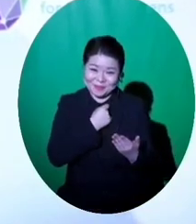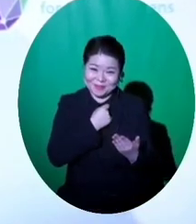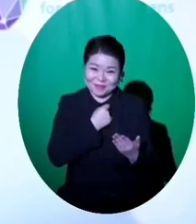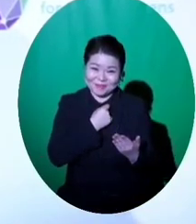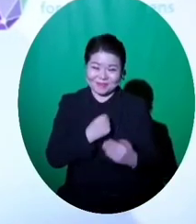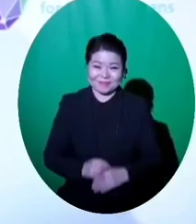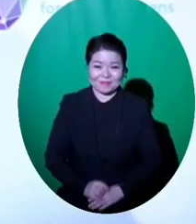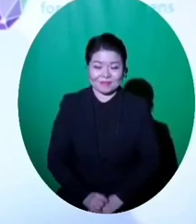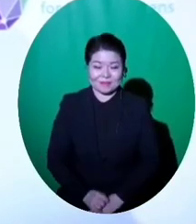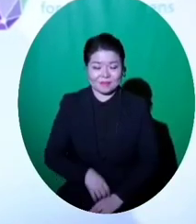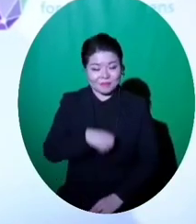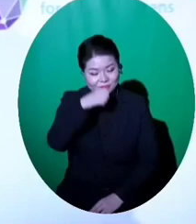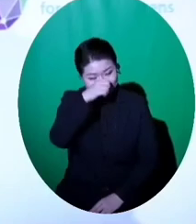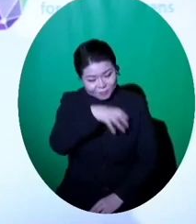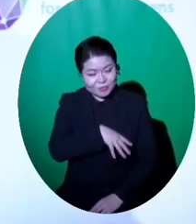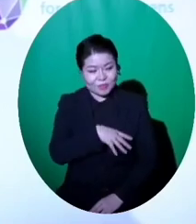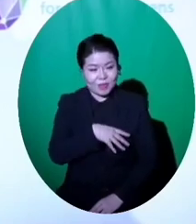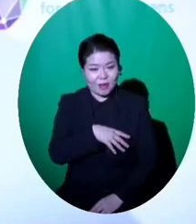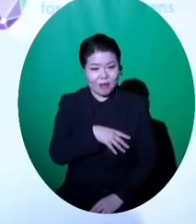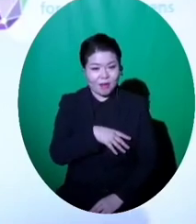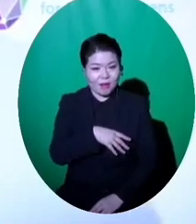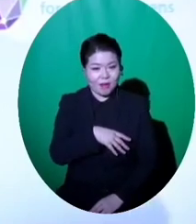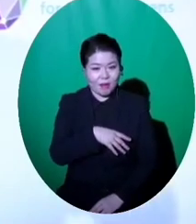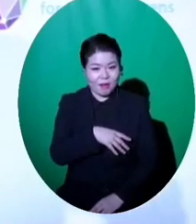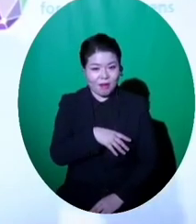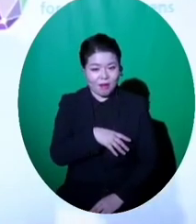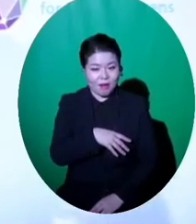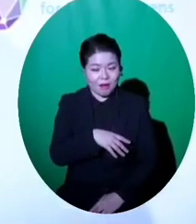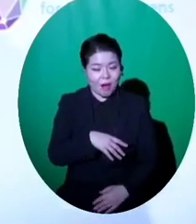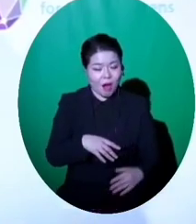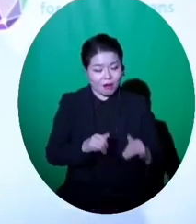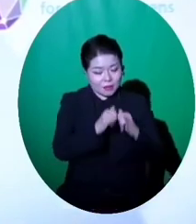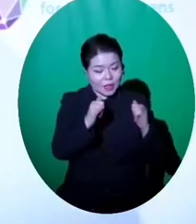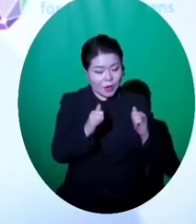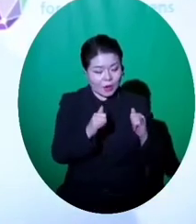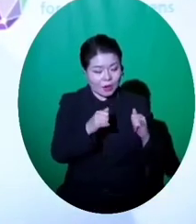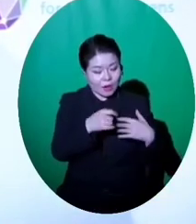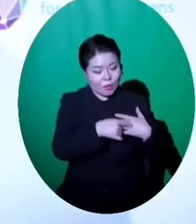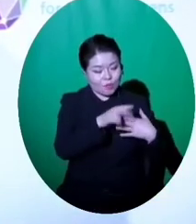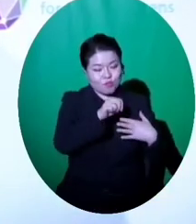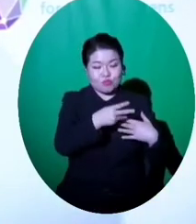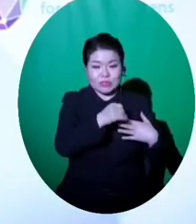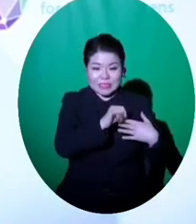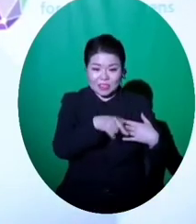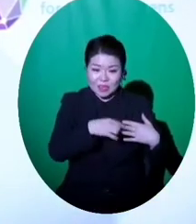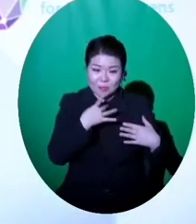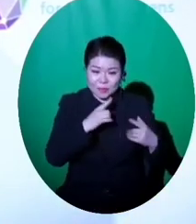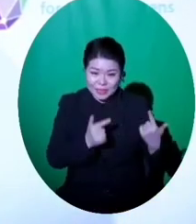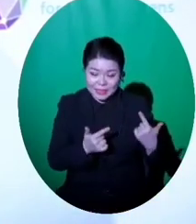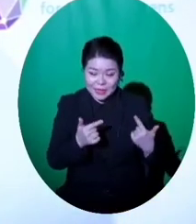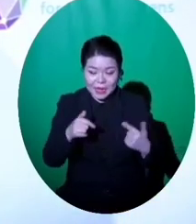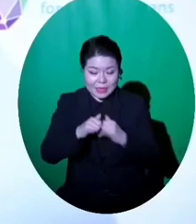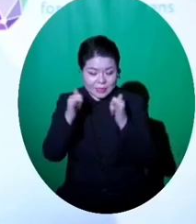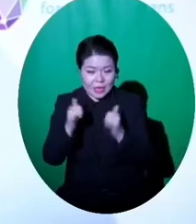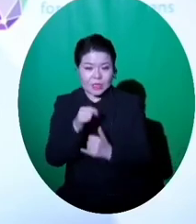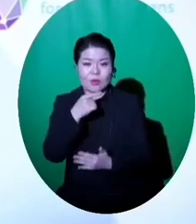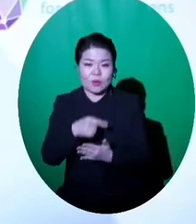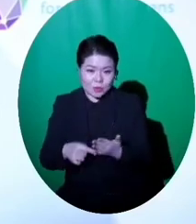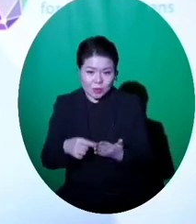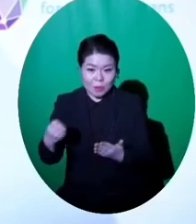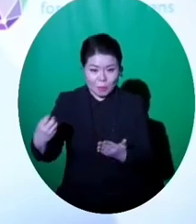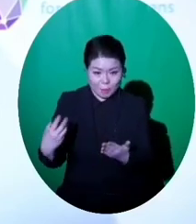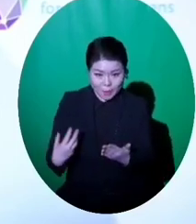social degradation that we experience. Yes. I think we need to speak about polarization in our